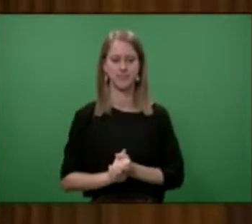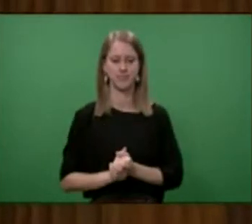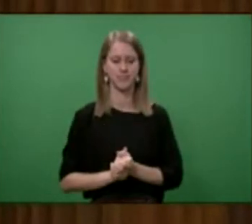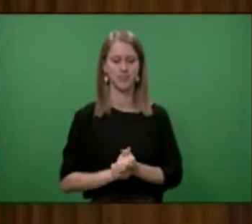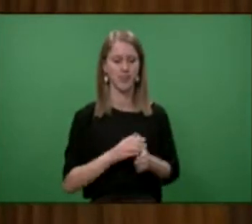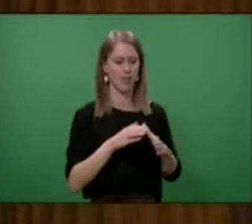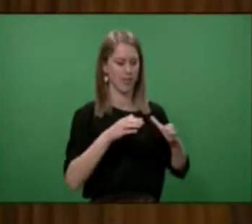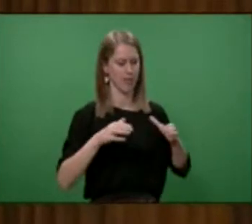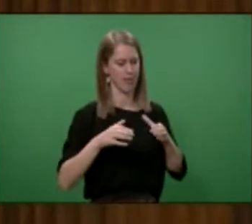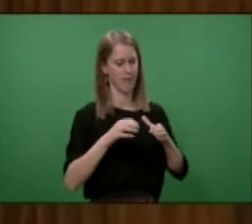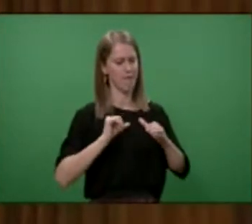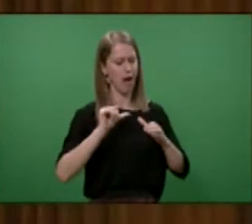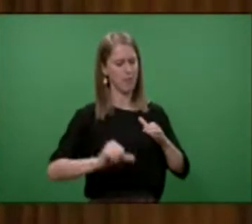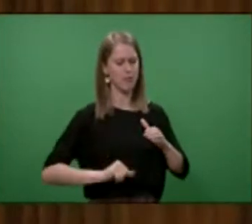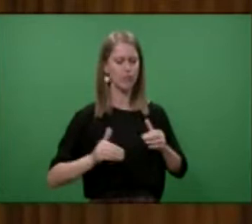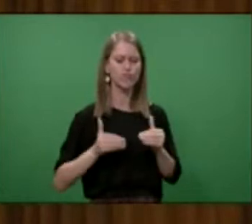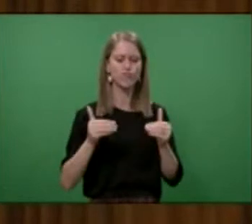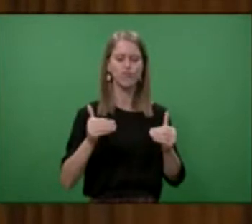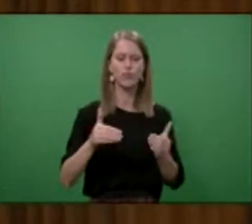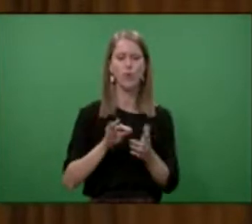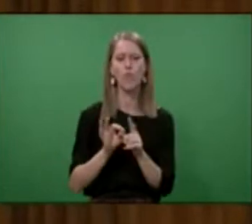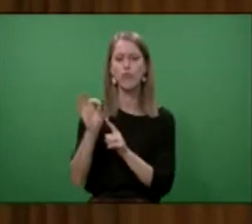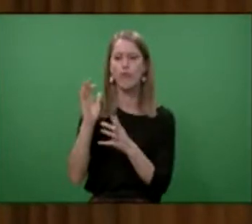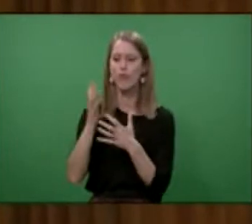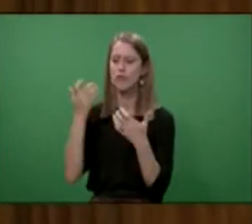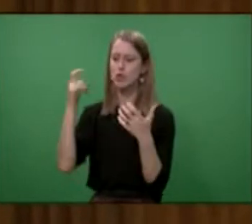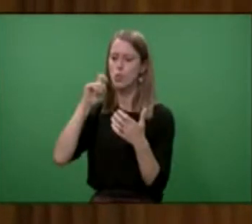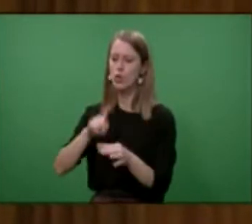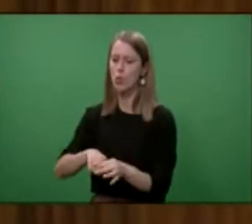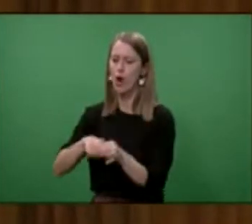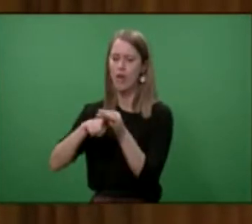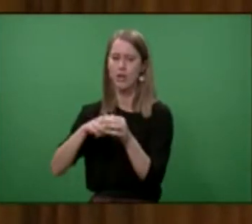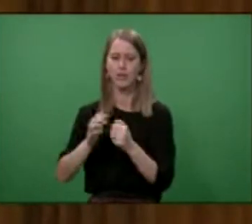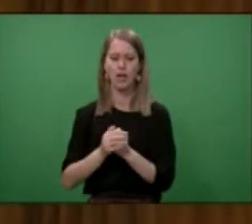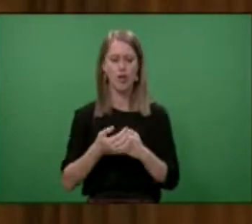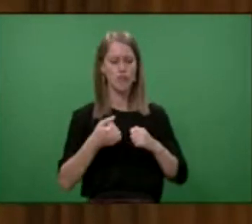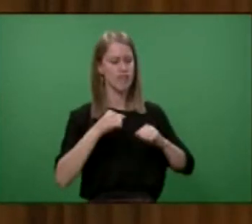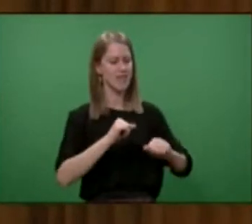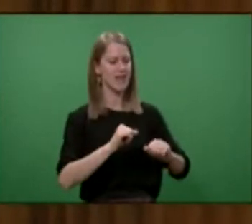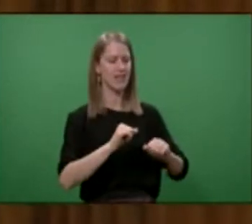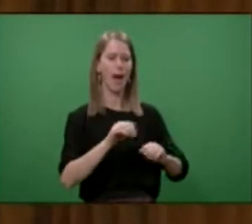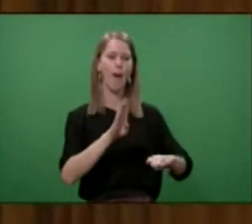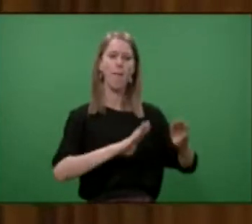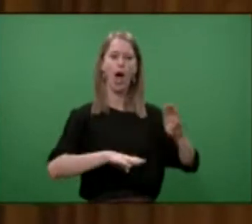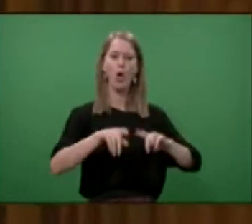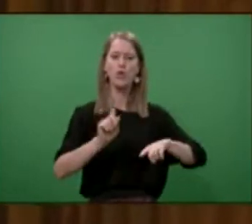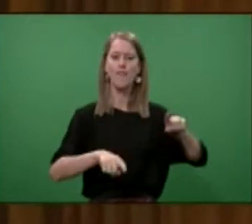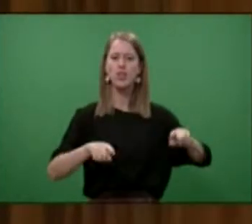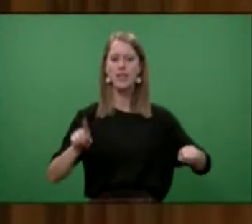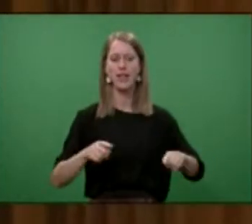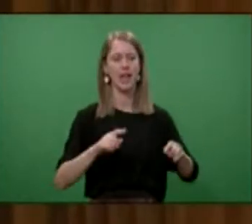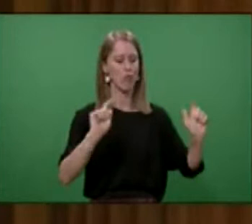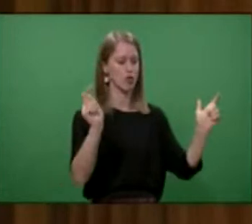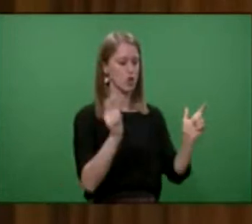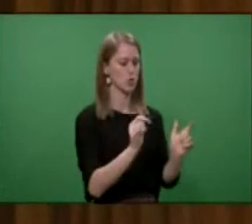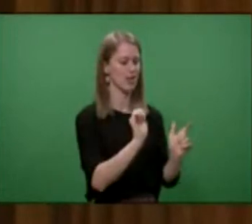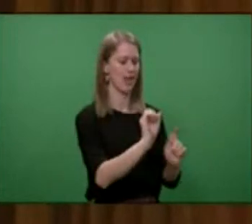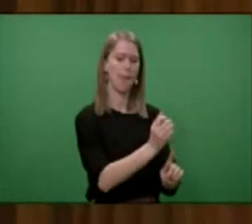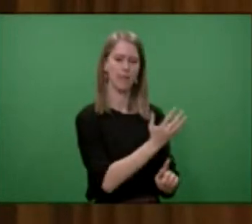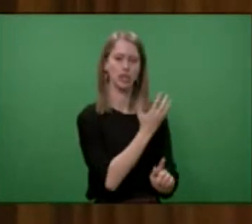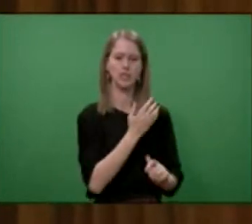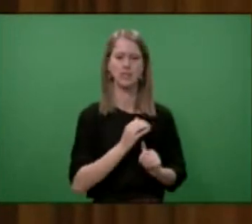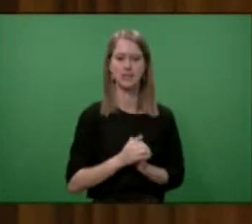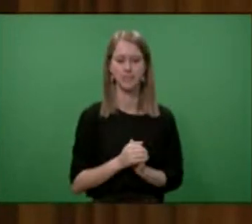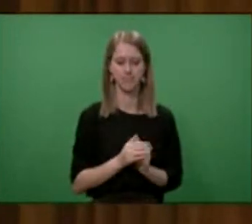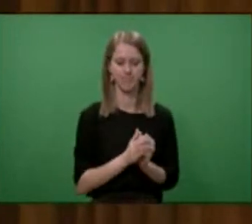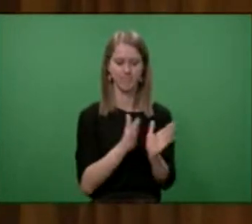taking steps to improve freshwater quality, protect biodiversity, and reduce emissions. This